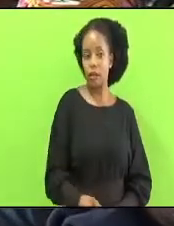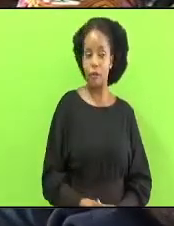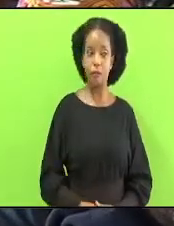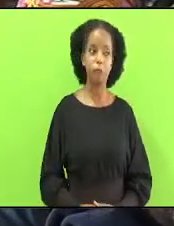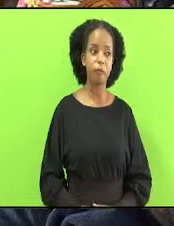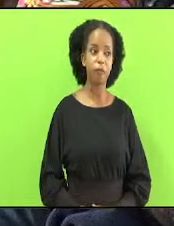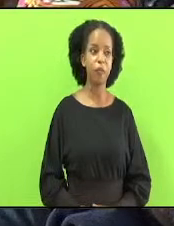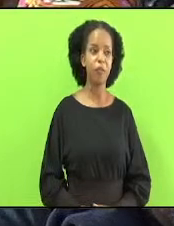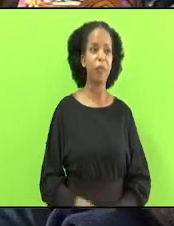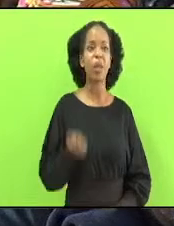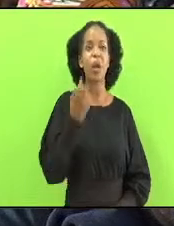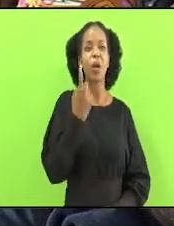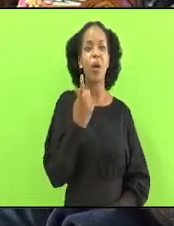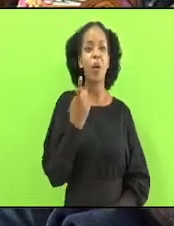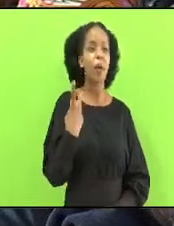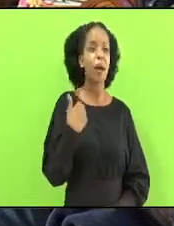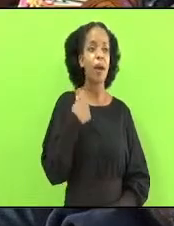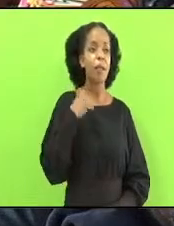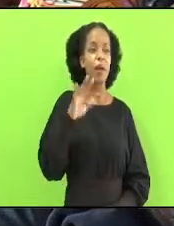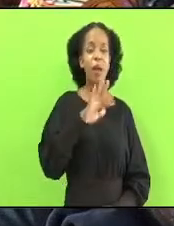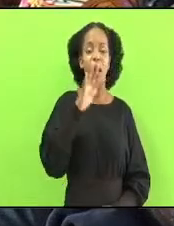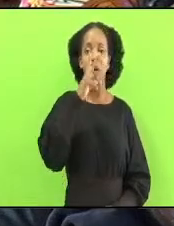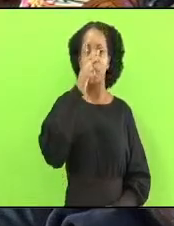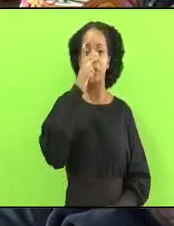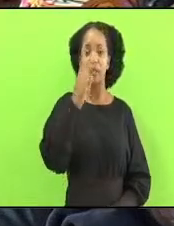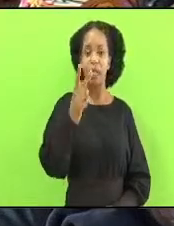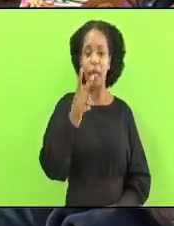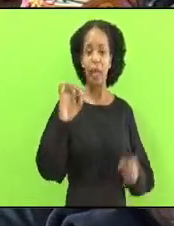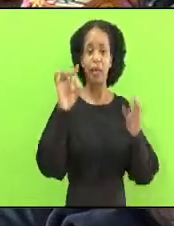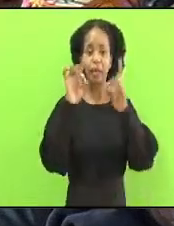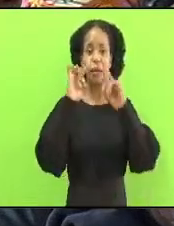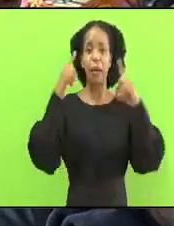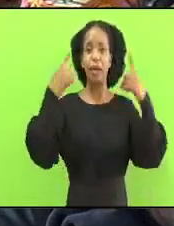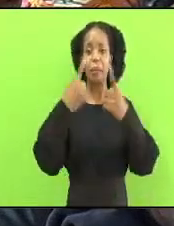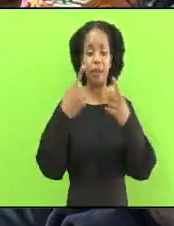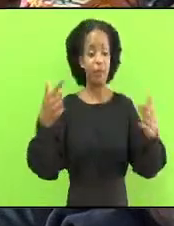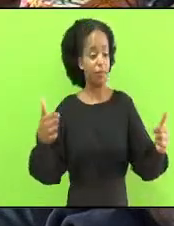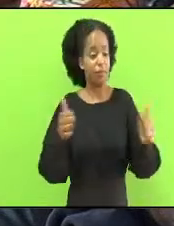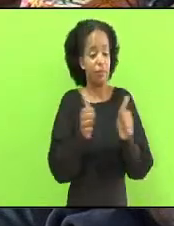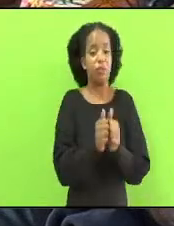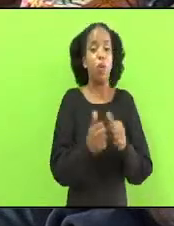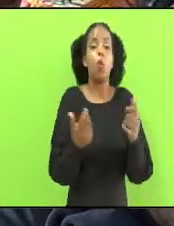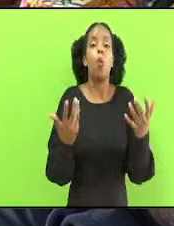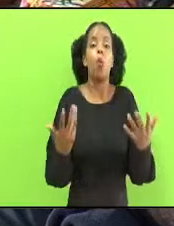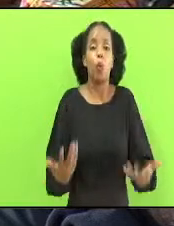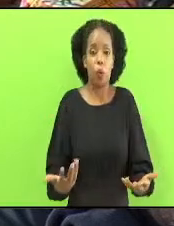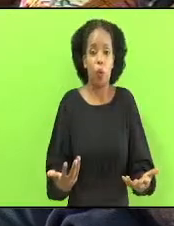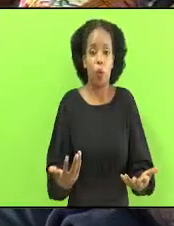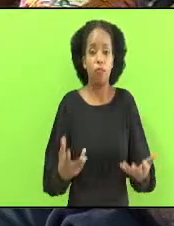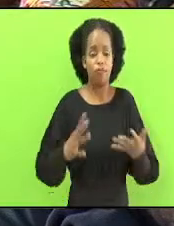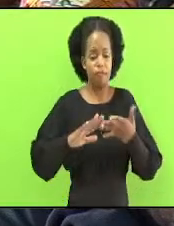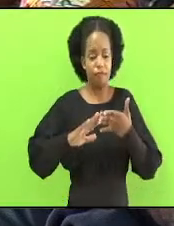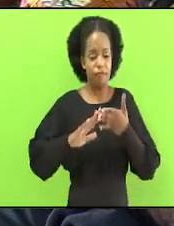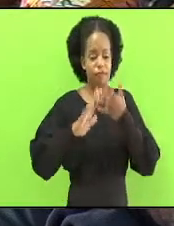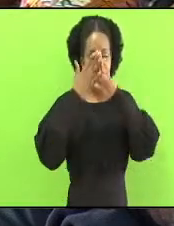One, I don't see the sister departments or the affected departments.